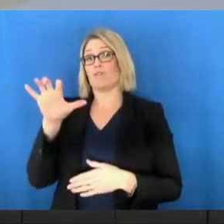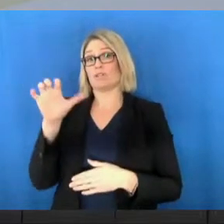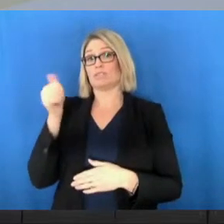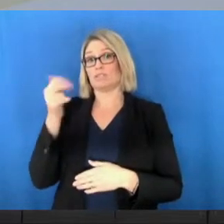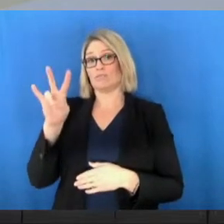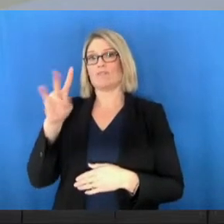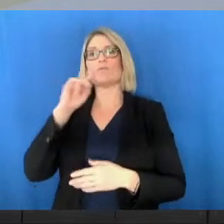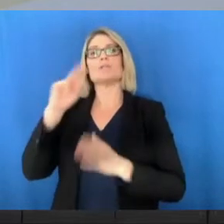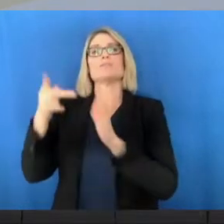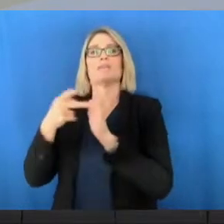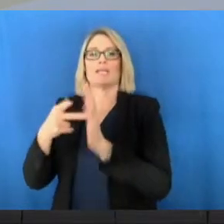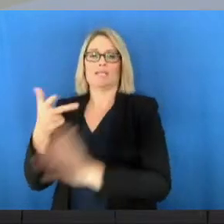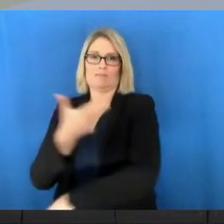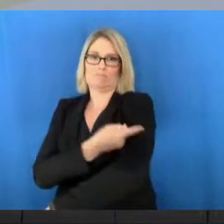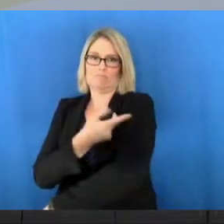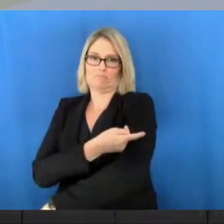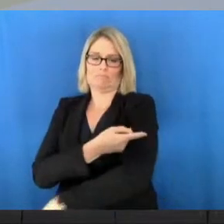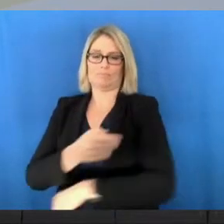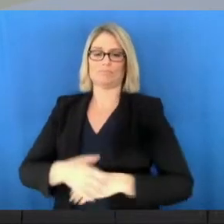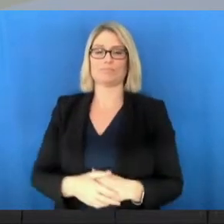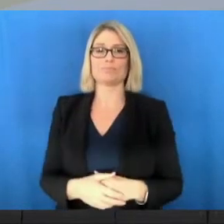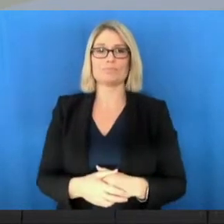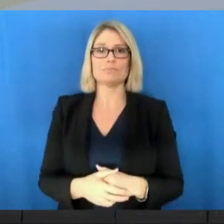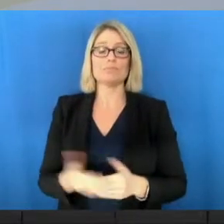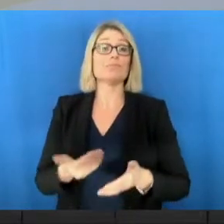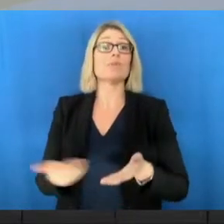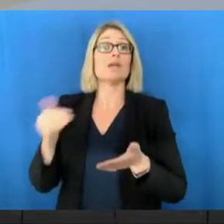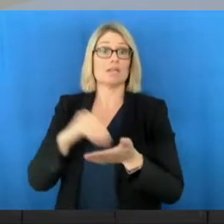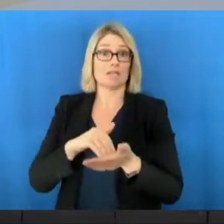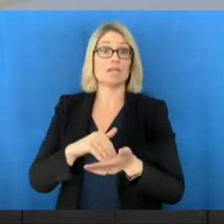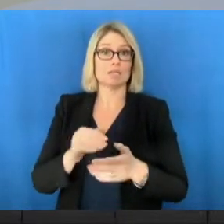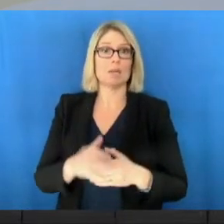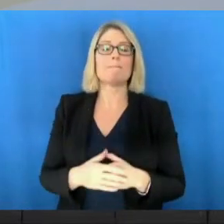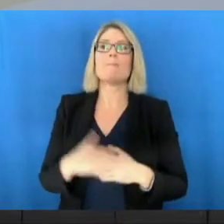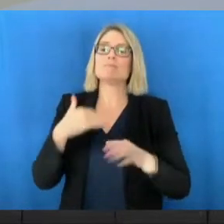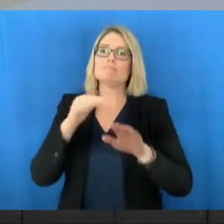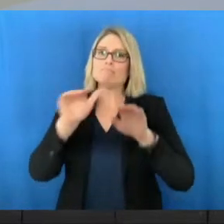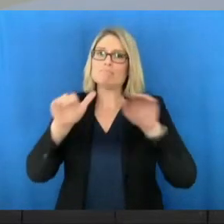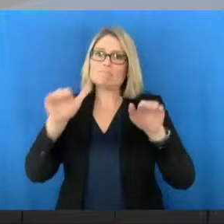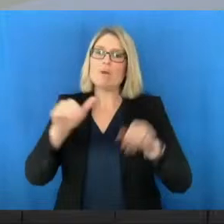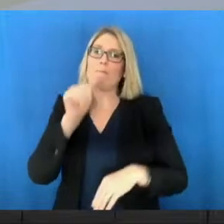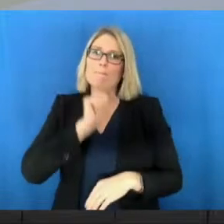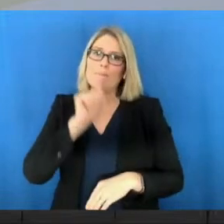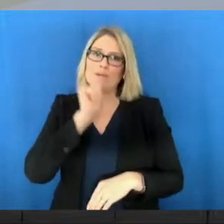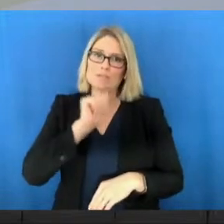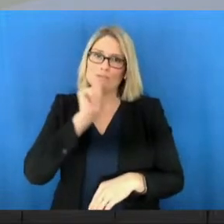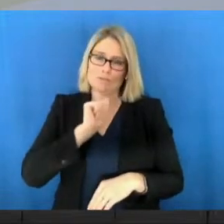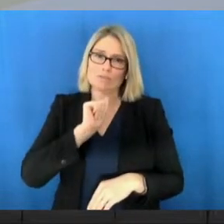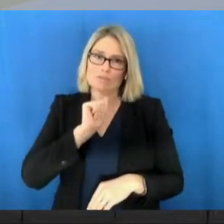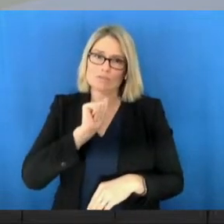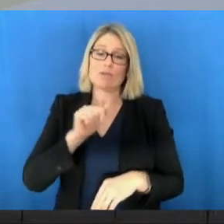second doses. Once again, I ask for your patience and understanding, as it will take months